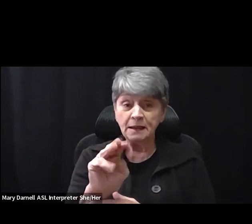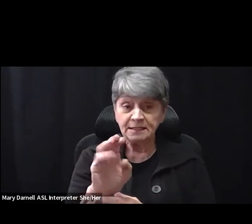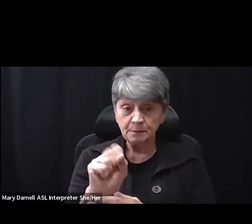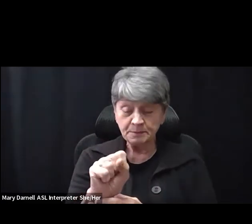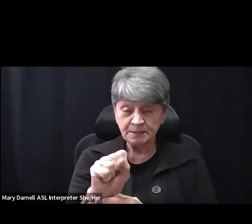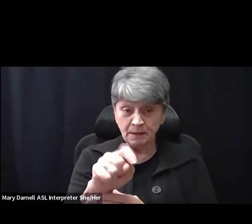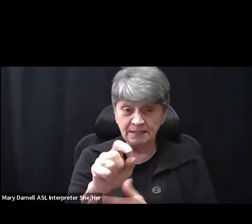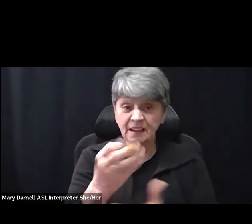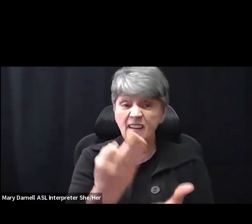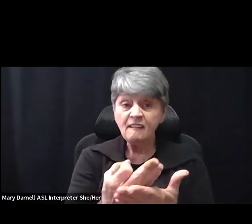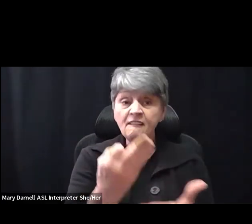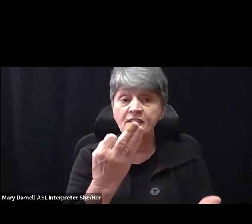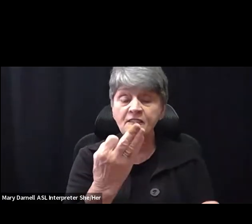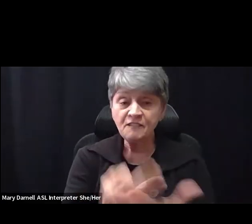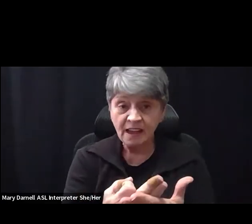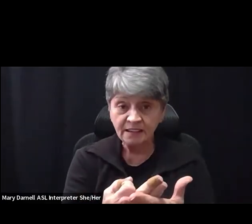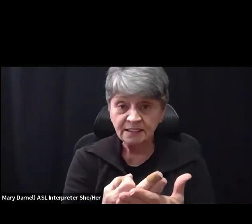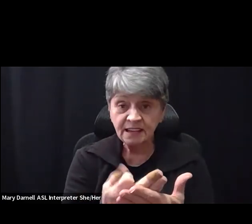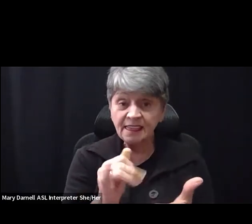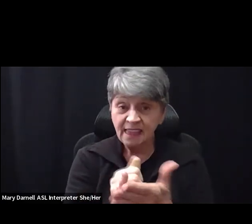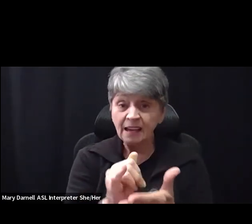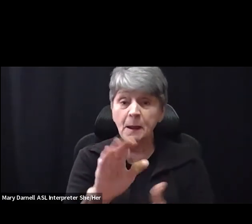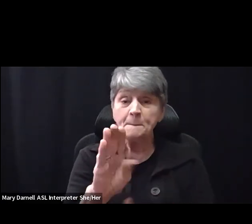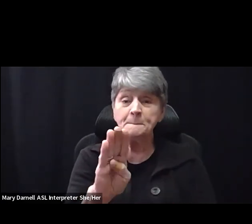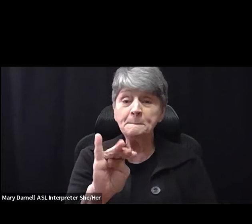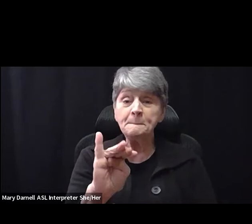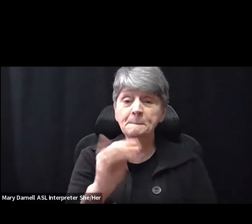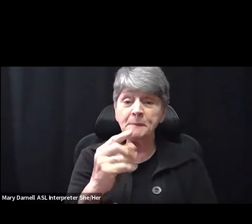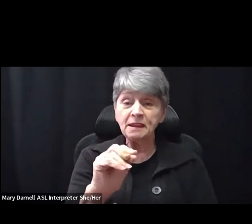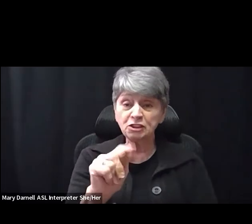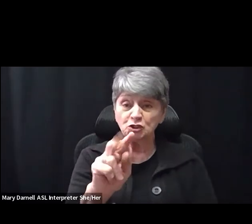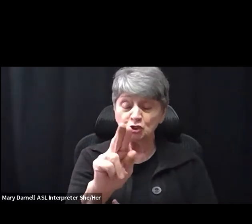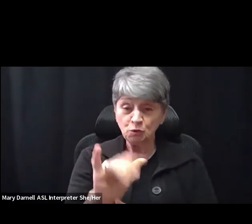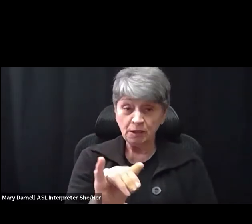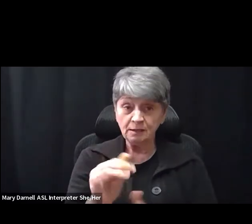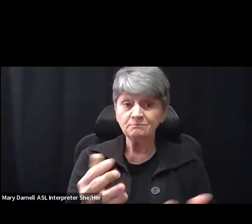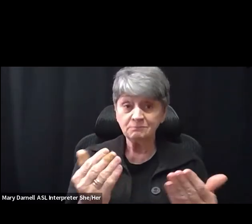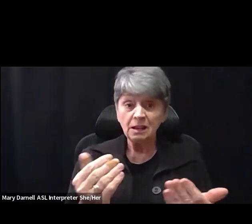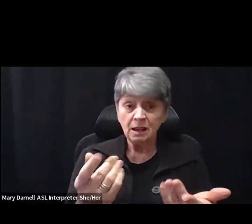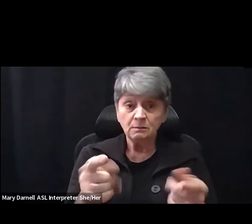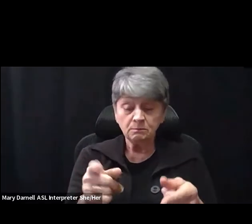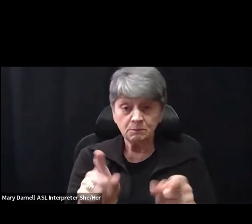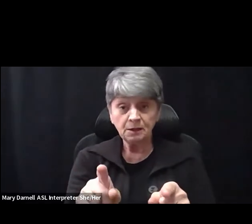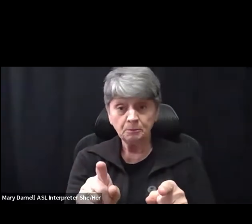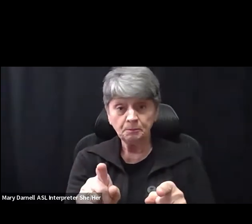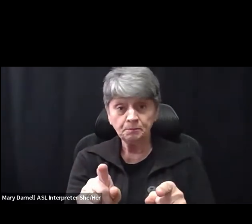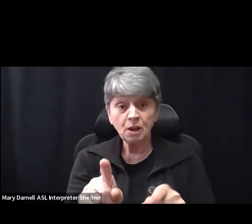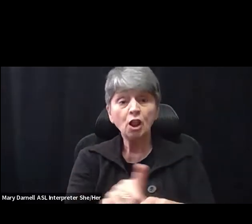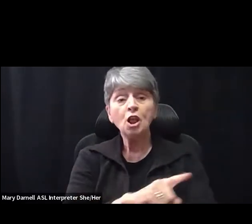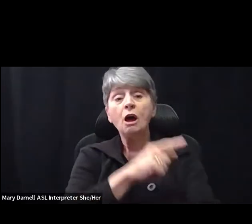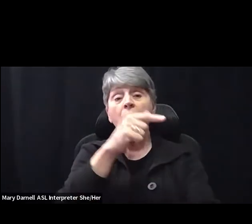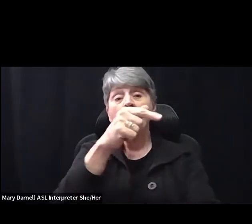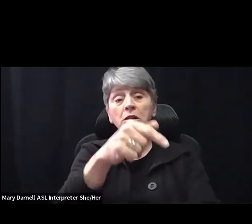bigotry. We have reached a point where religious extremists and their lawmaker allies' longtime crusade to